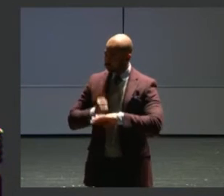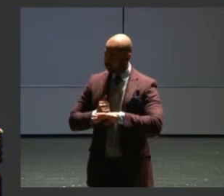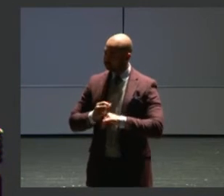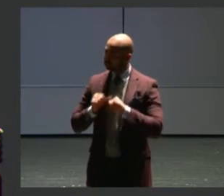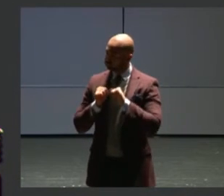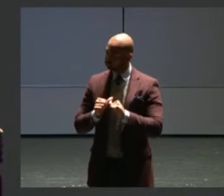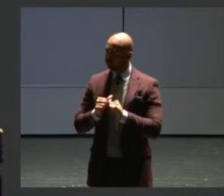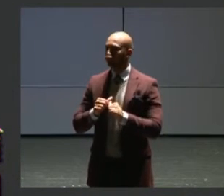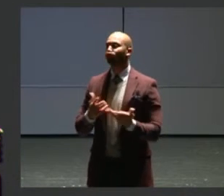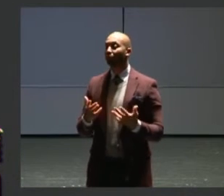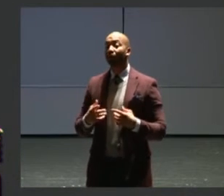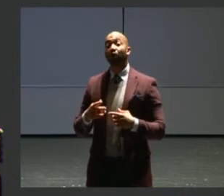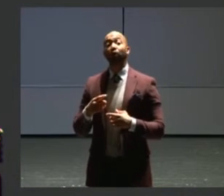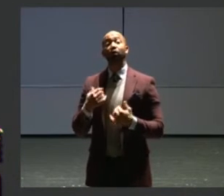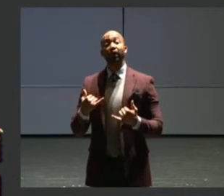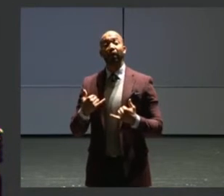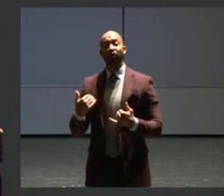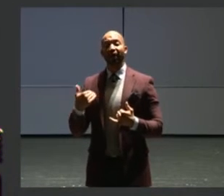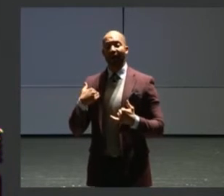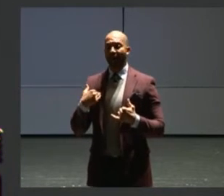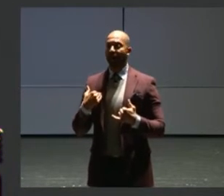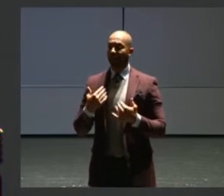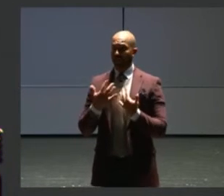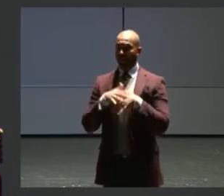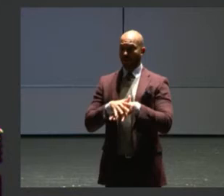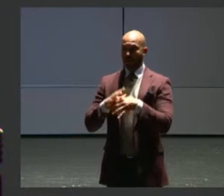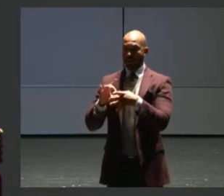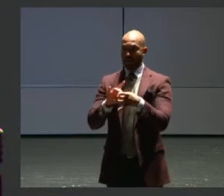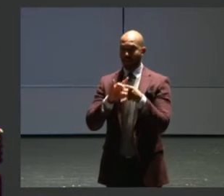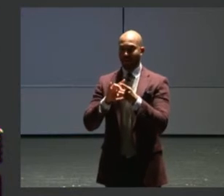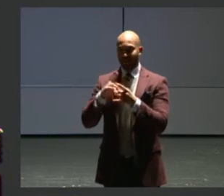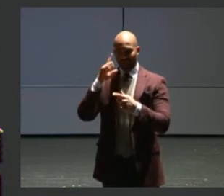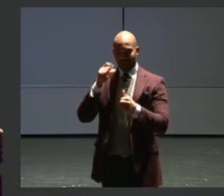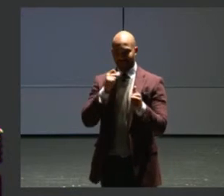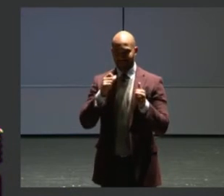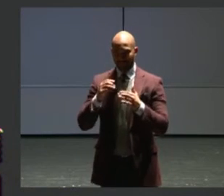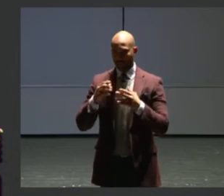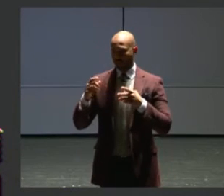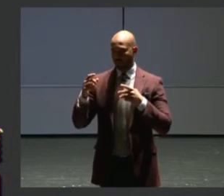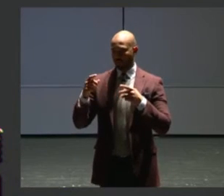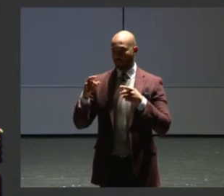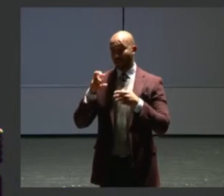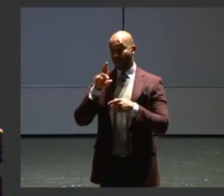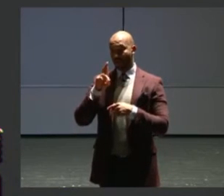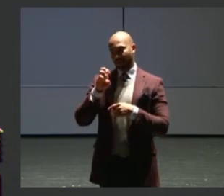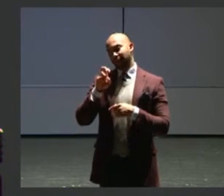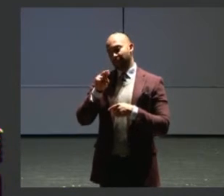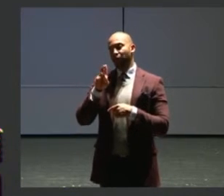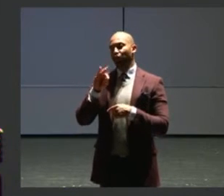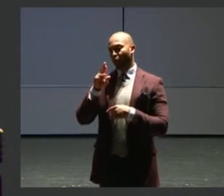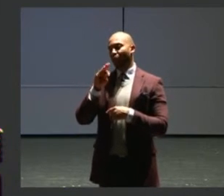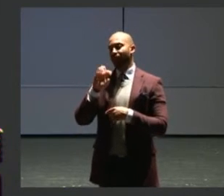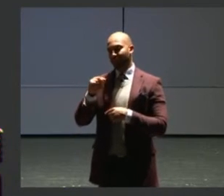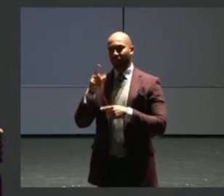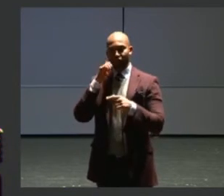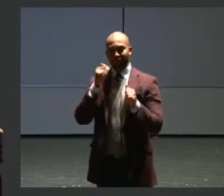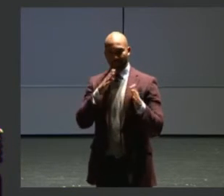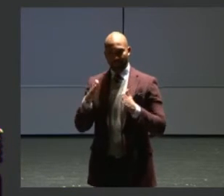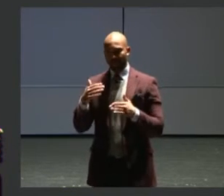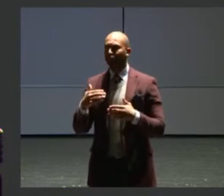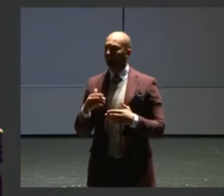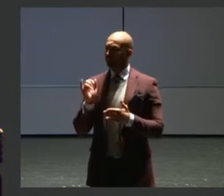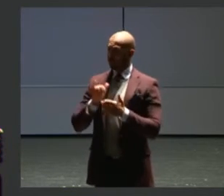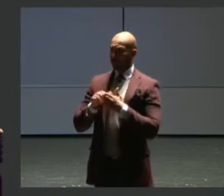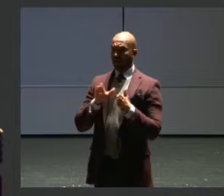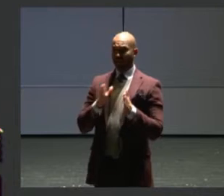history of our campus, we have a coordinated, integrated strategic enrollment management plan. It was developed well, and I